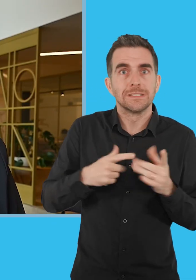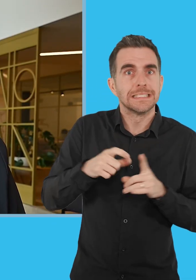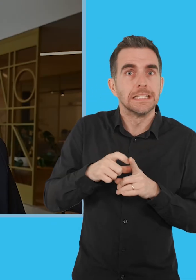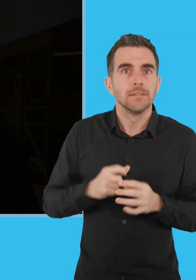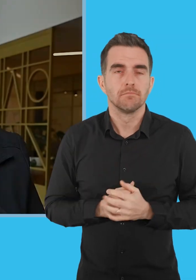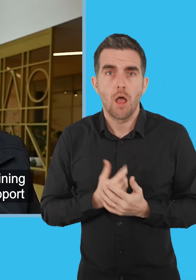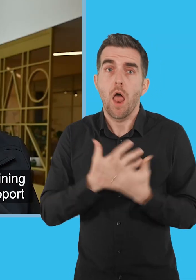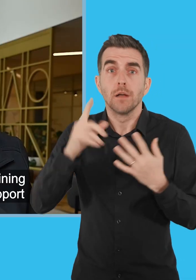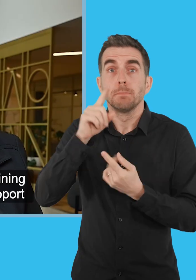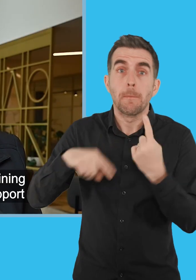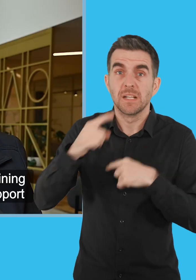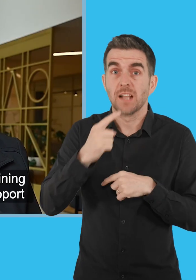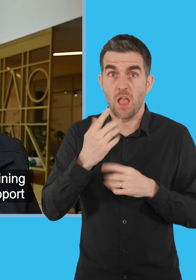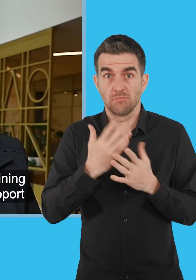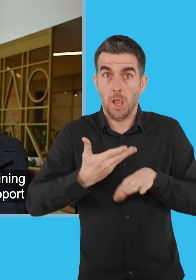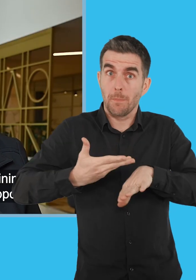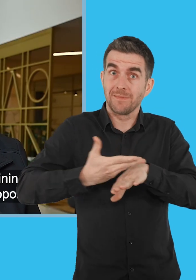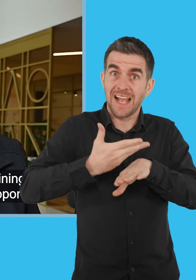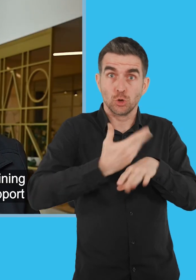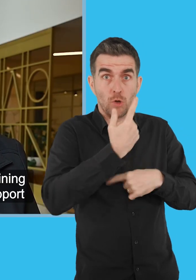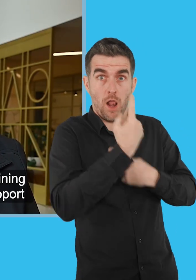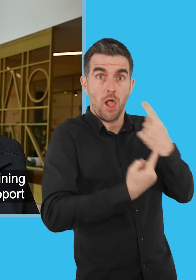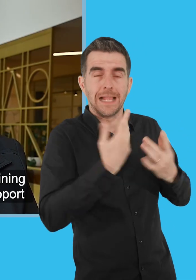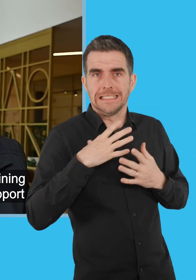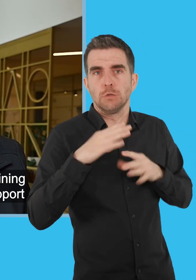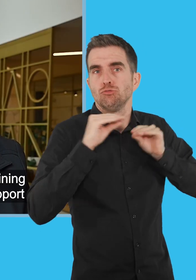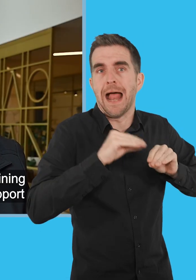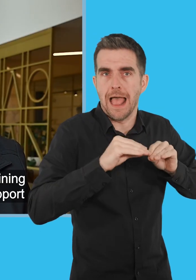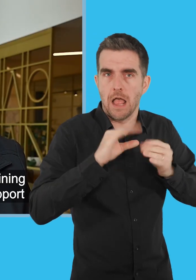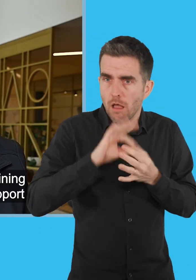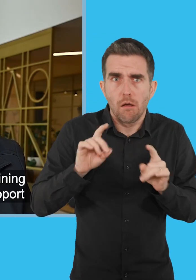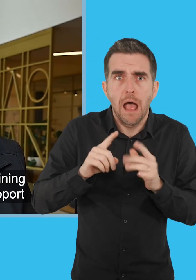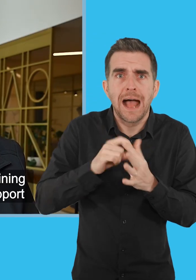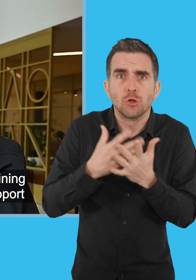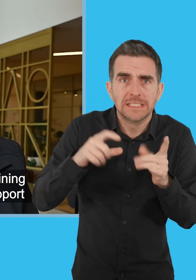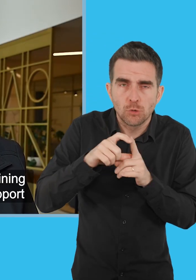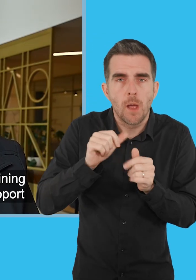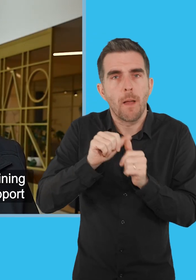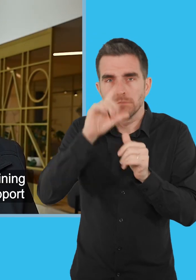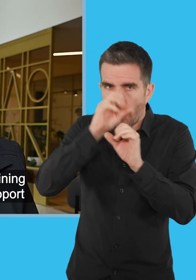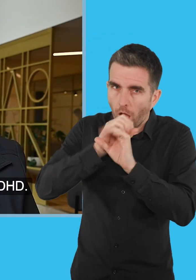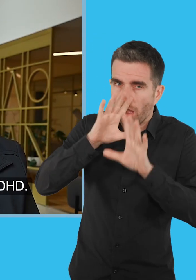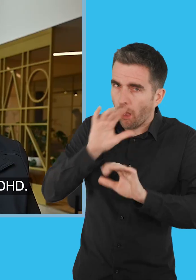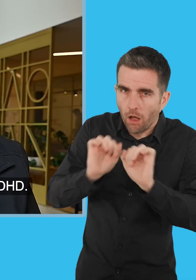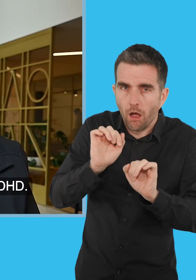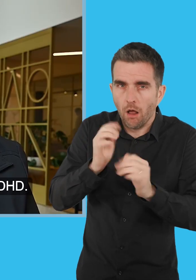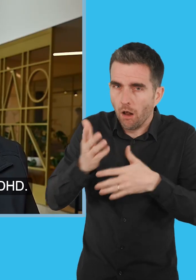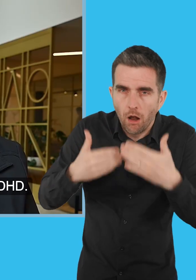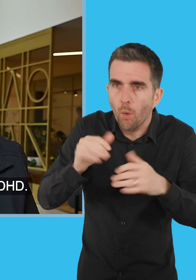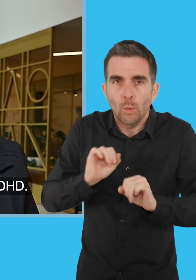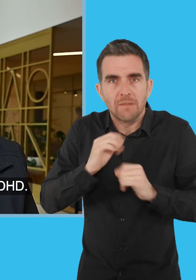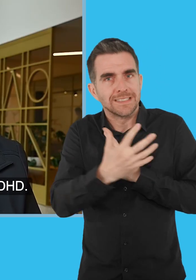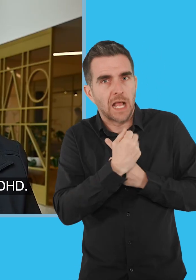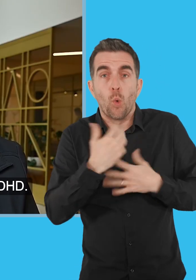conditions. Lots of people stated that professionals needed training around ADHD to better understand and to better support patients